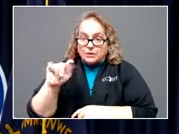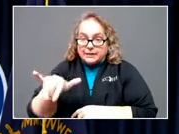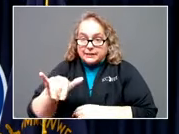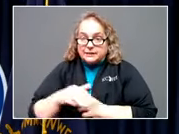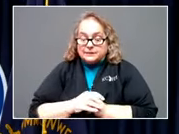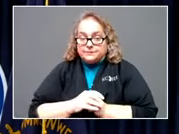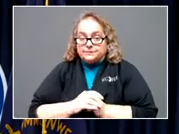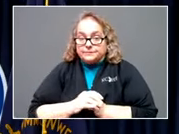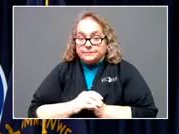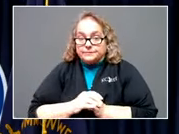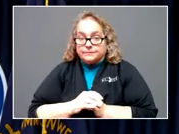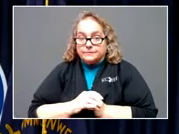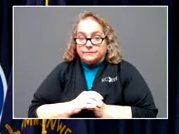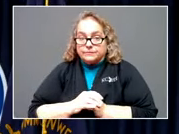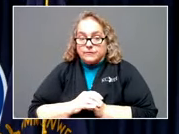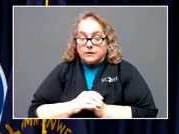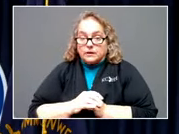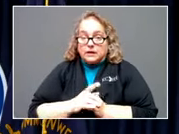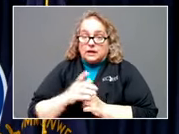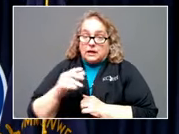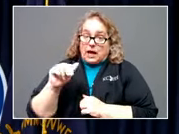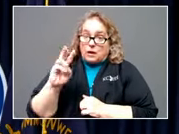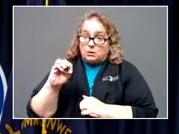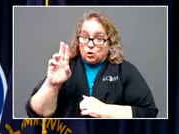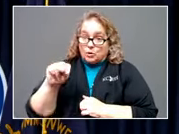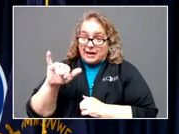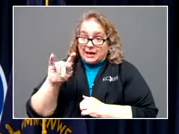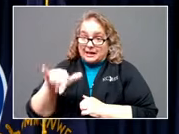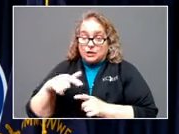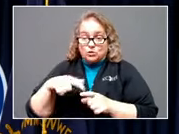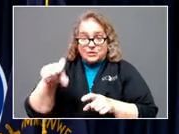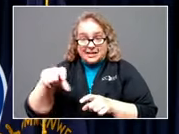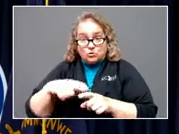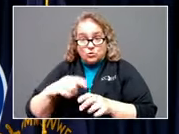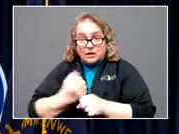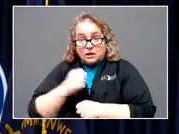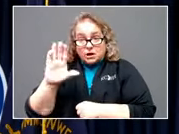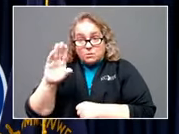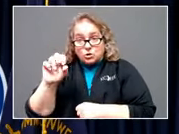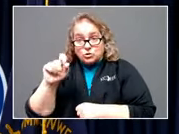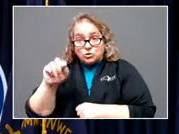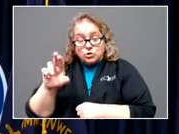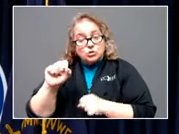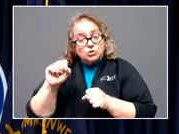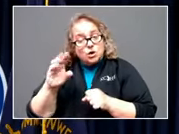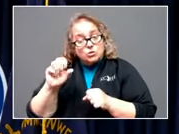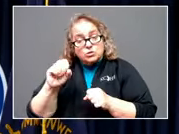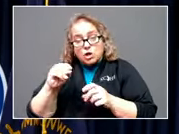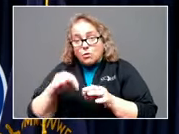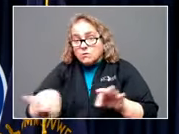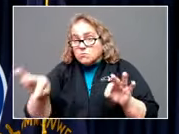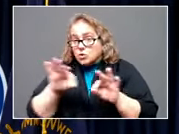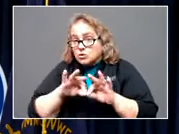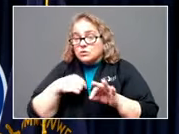Waning immunity, which we've talked about, the need to get a booster is so critical, and we'll share some good news in that. But still,